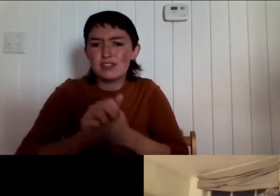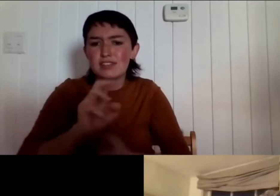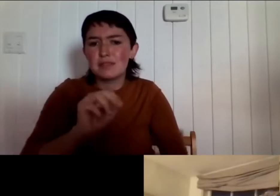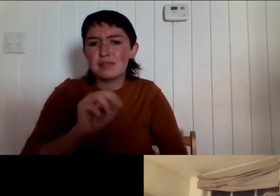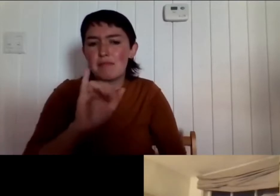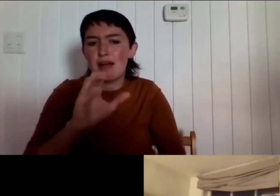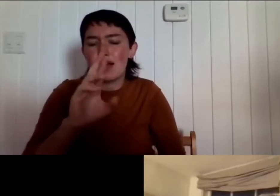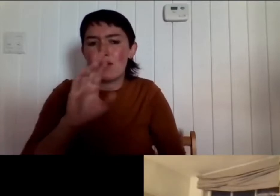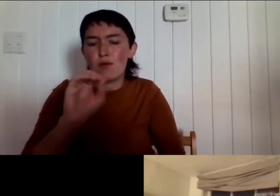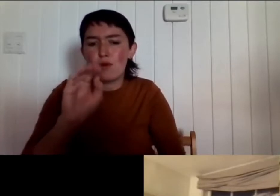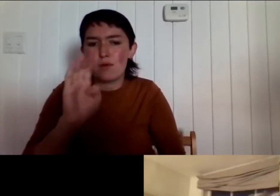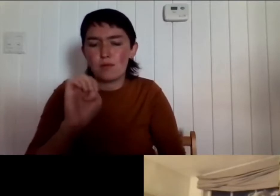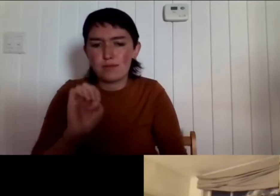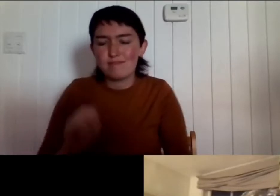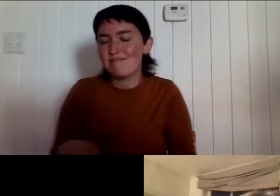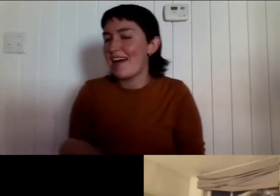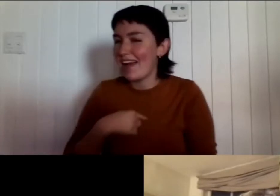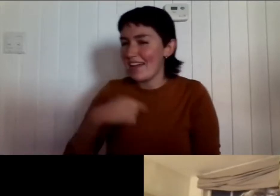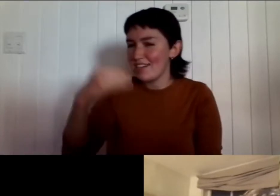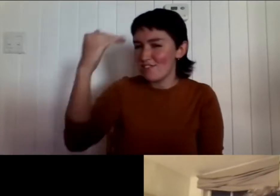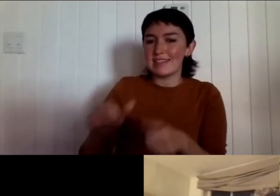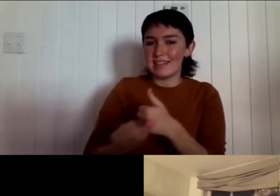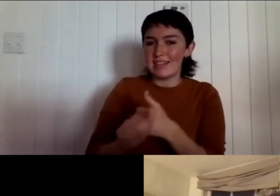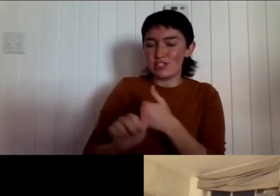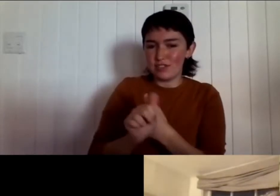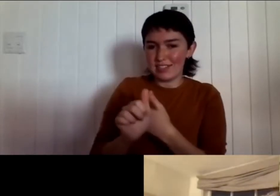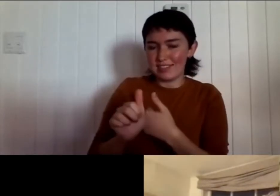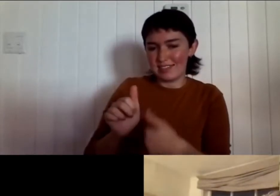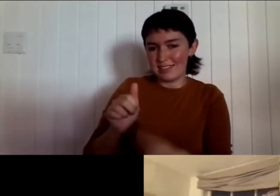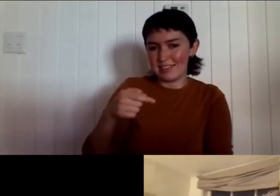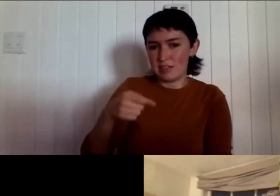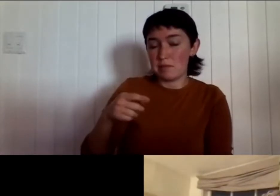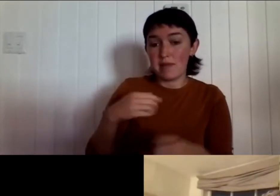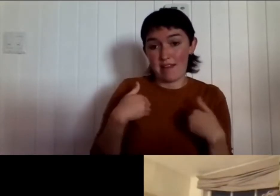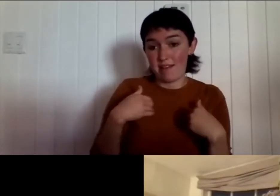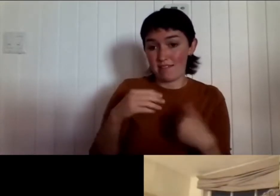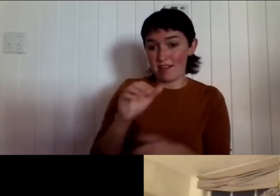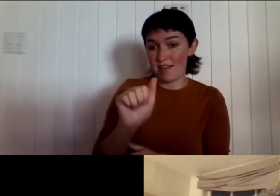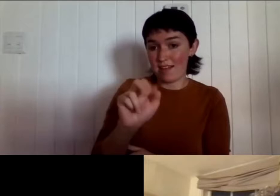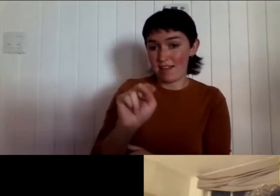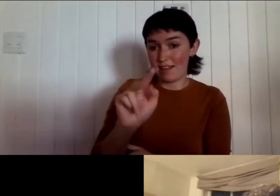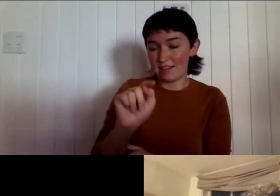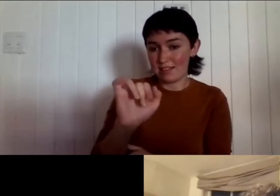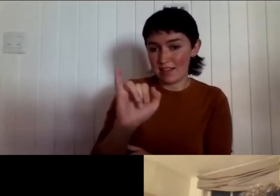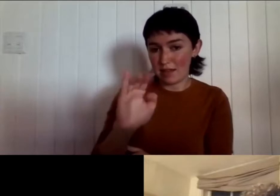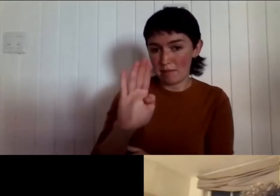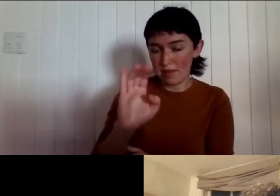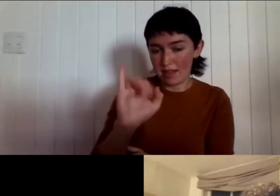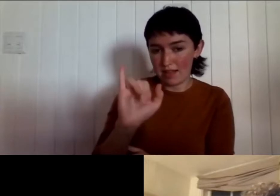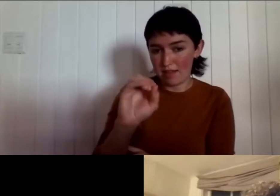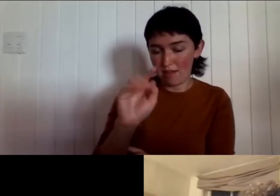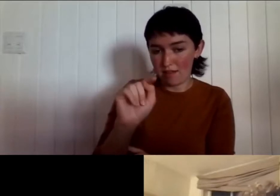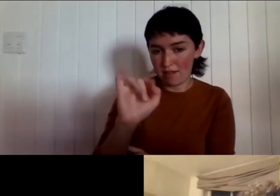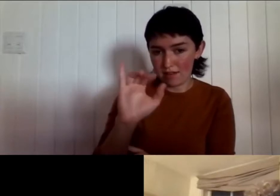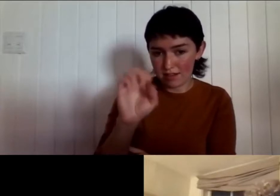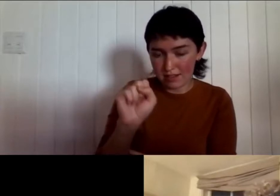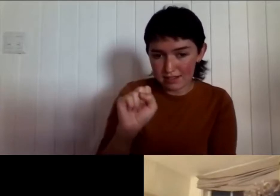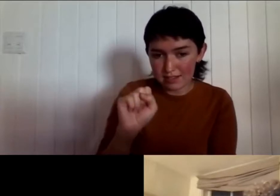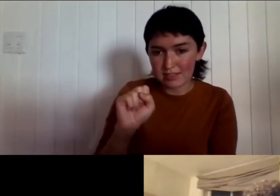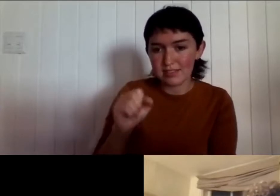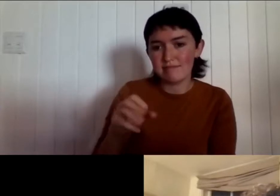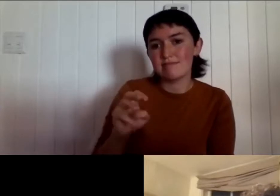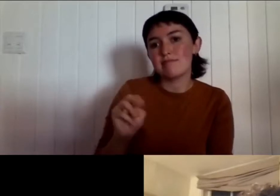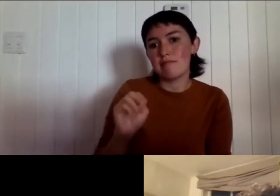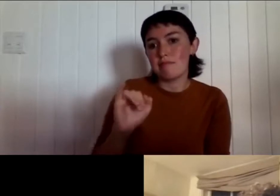The goal of this talk is to talk about how microbes are good. And fun fact, antibiotics actually evolved because microbes have wars with each